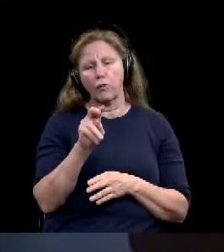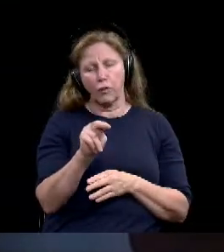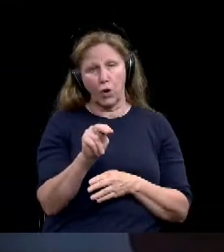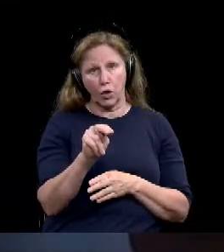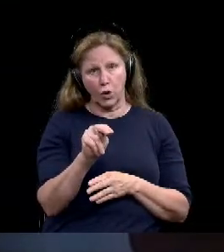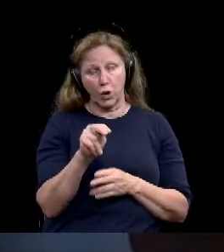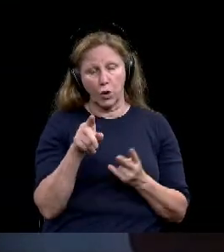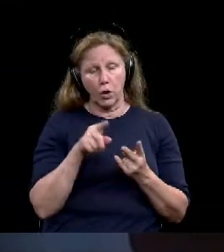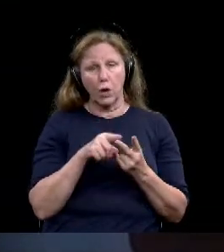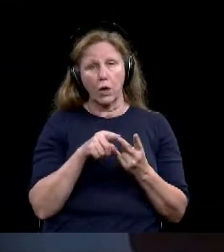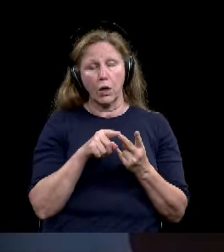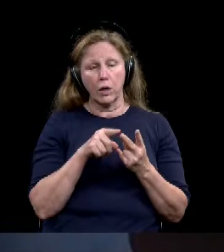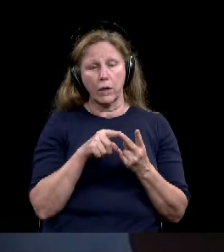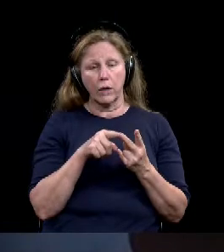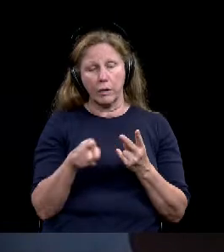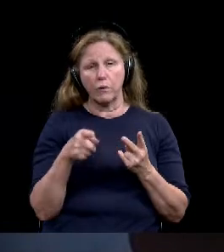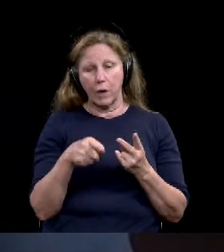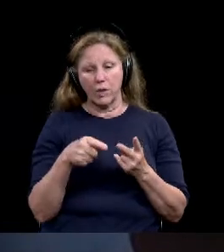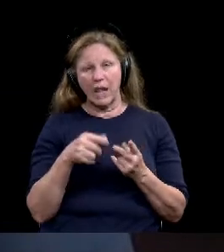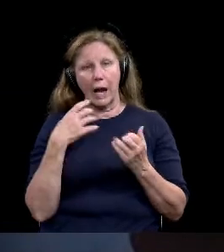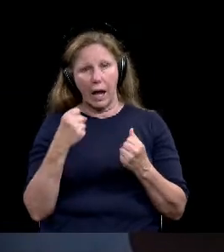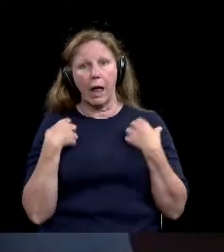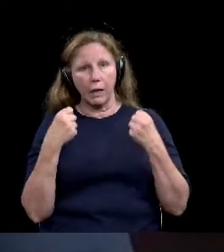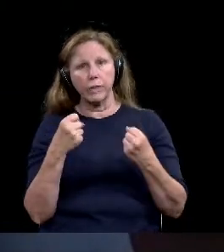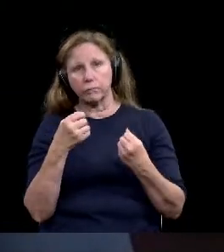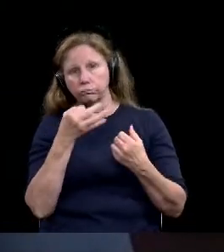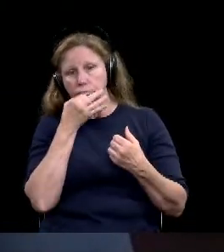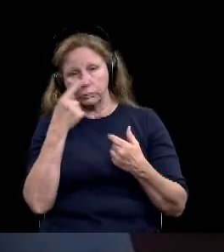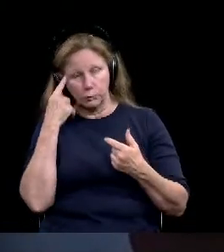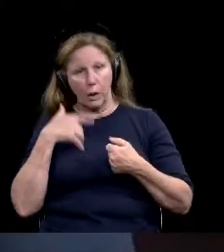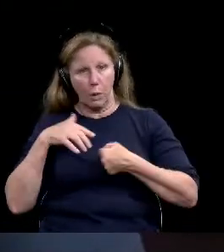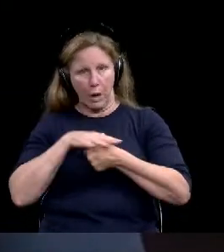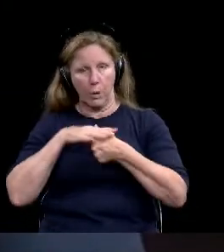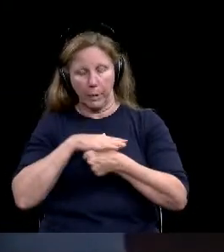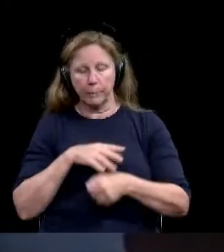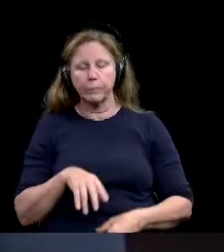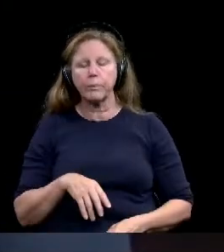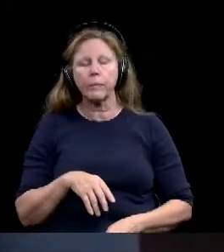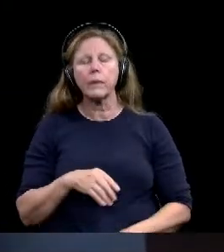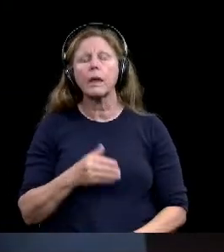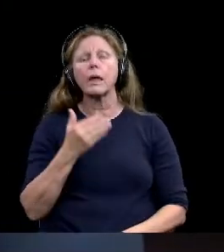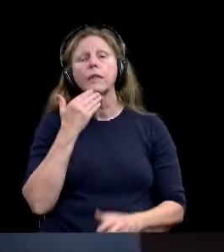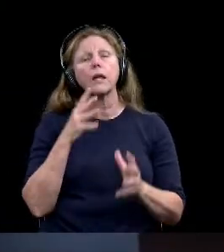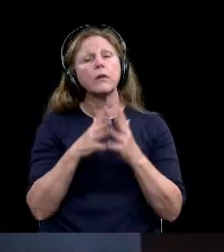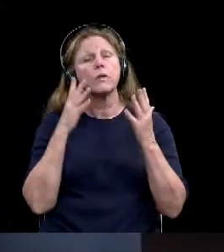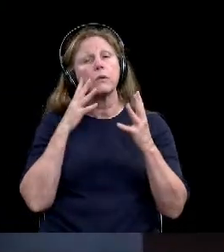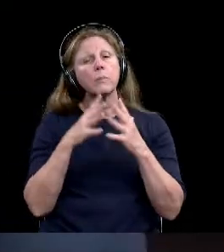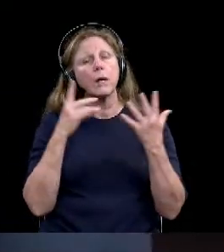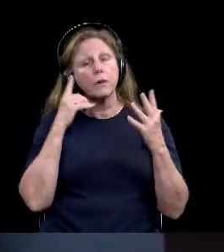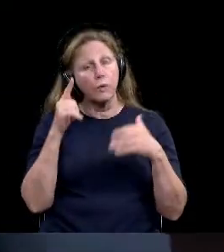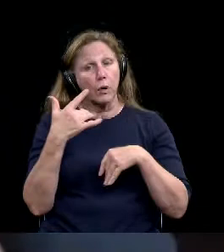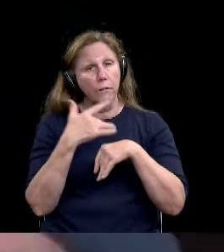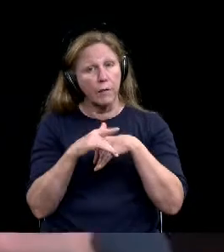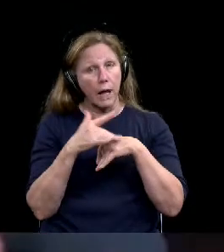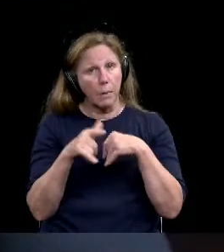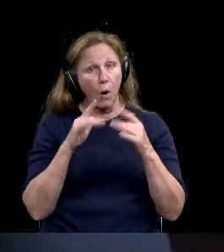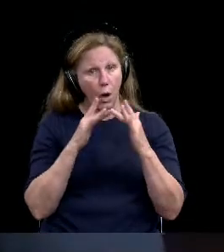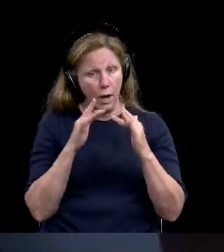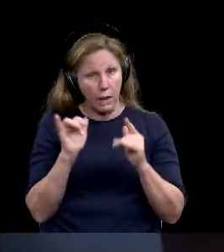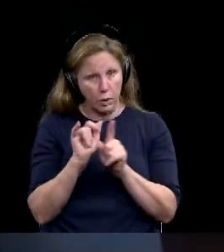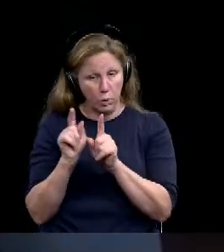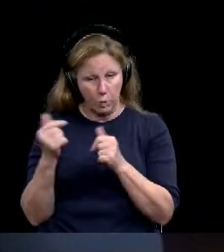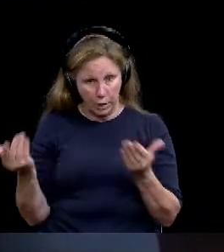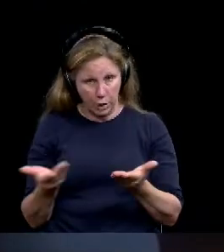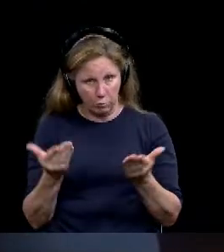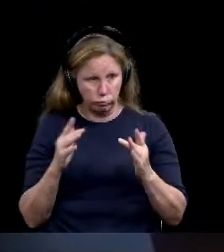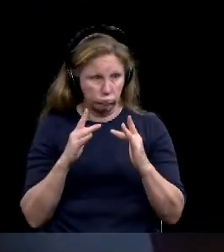being available online today with us to provide important COVID-19 updates to our community. And I know that